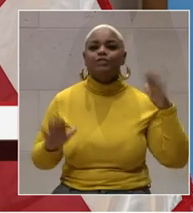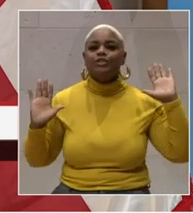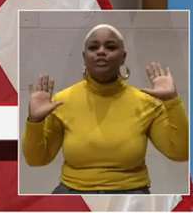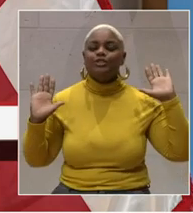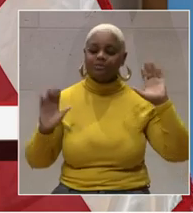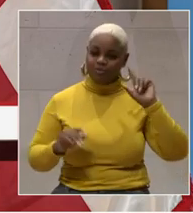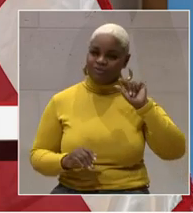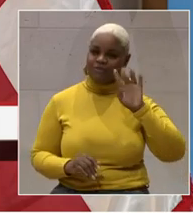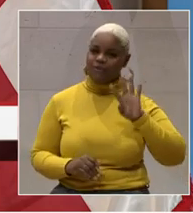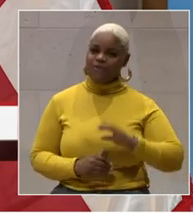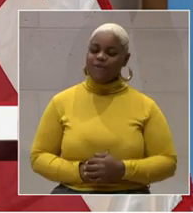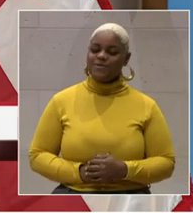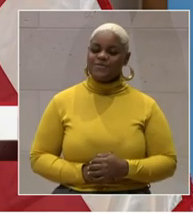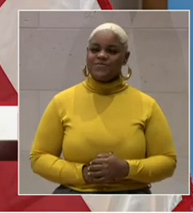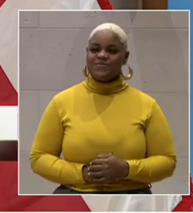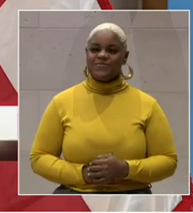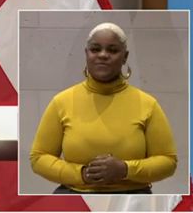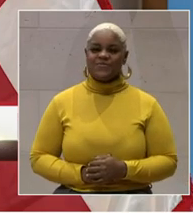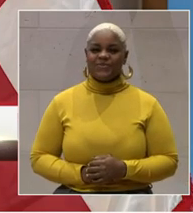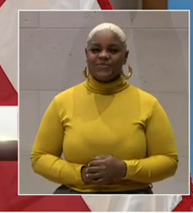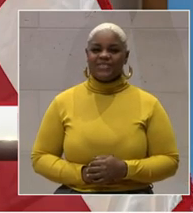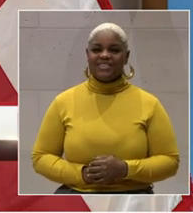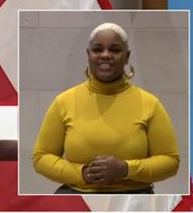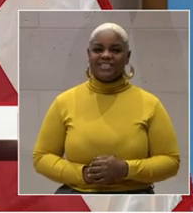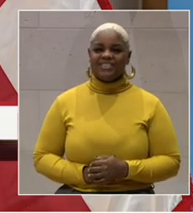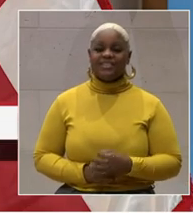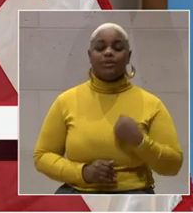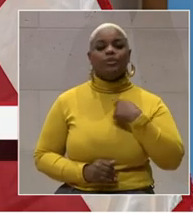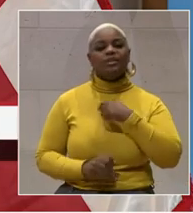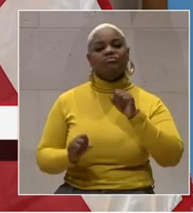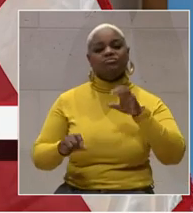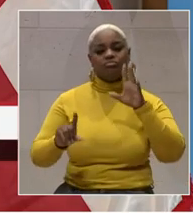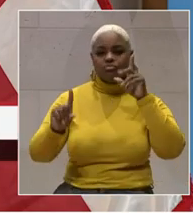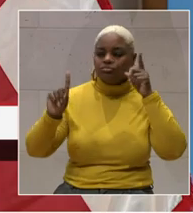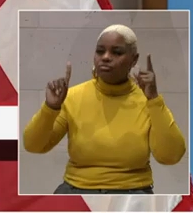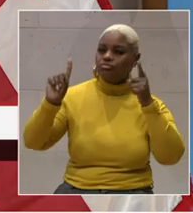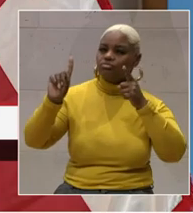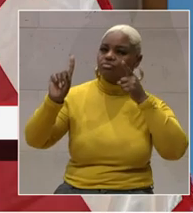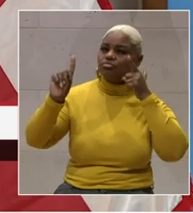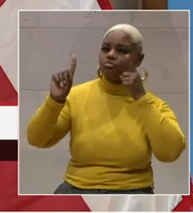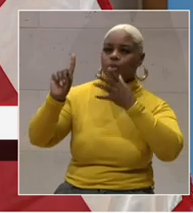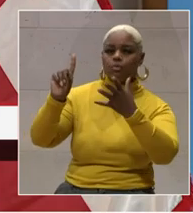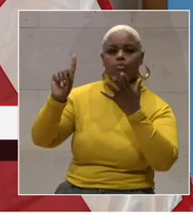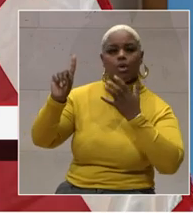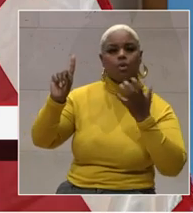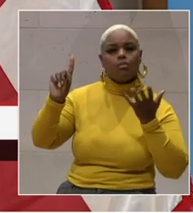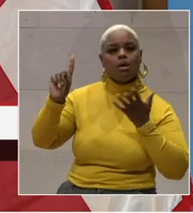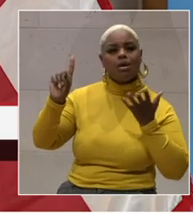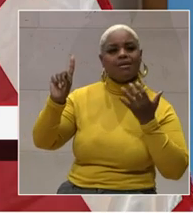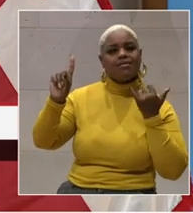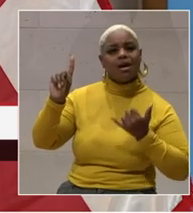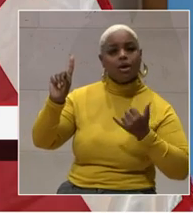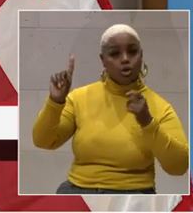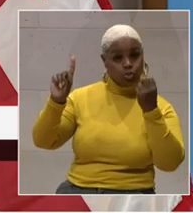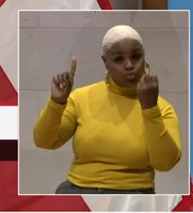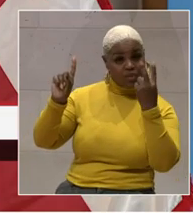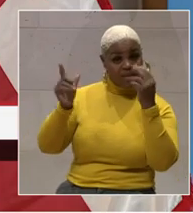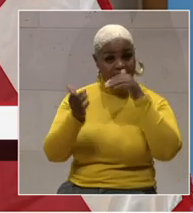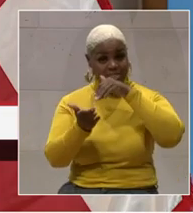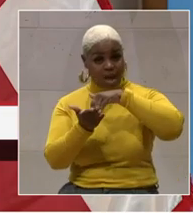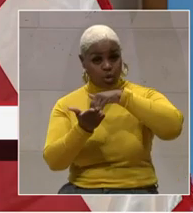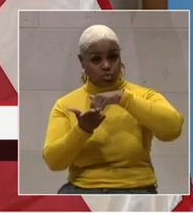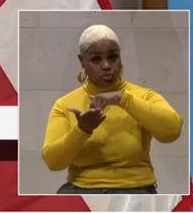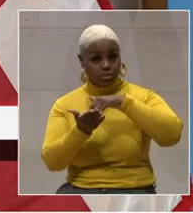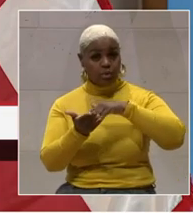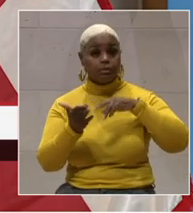And we're on track to meet our goal, within that goal of 12,000 affordable homes. So we follow the mantra